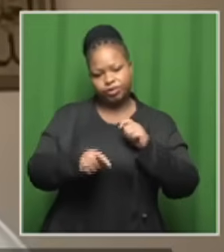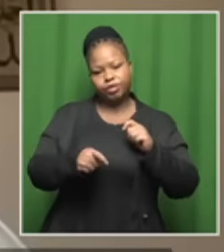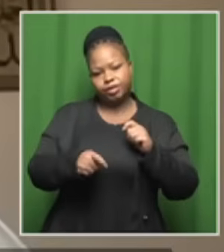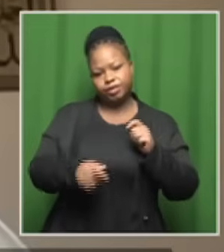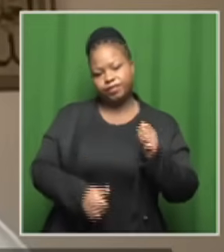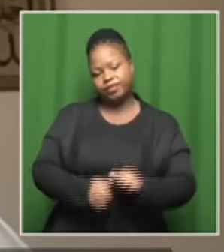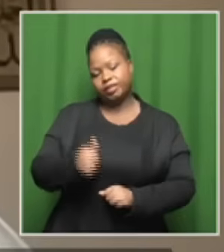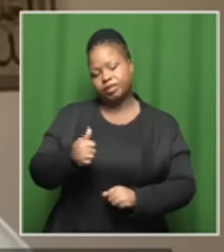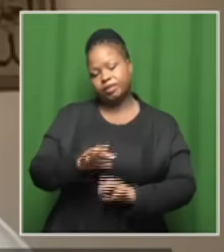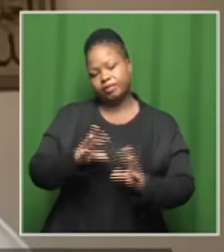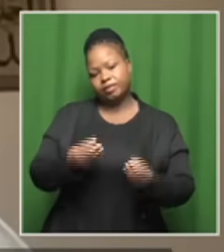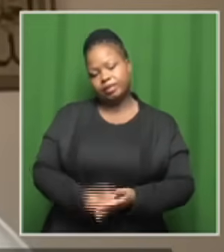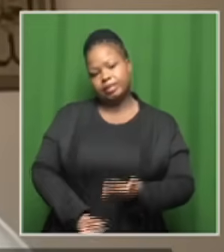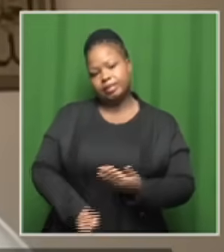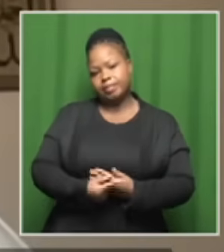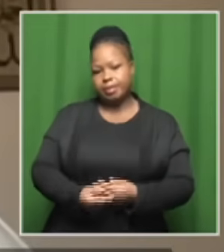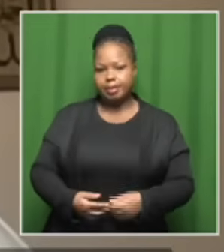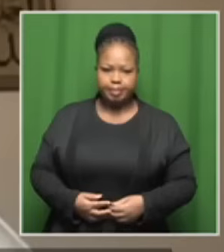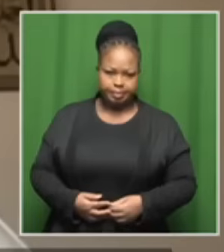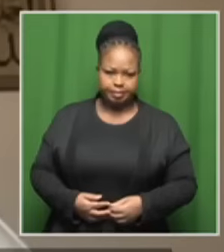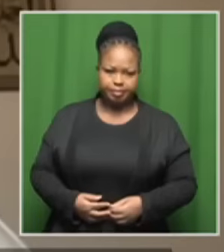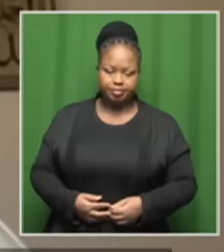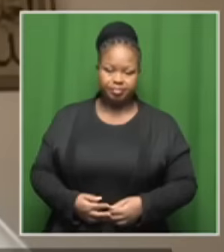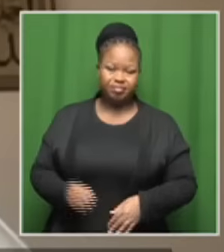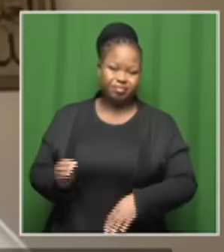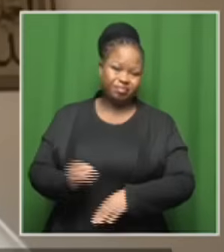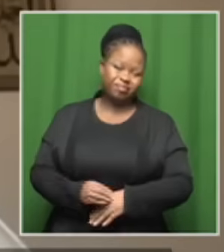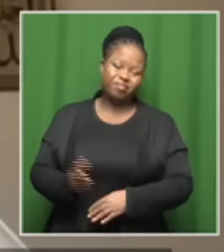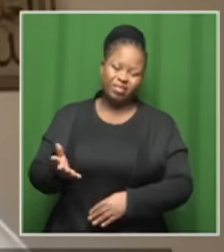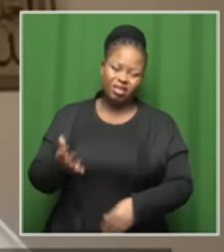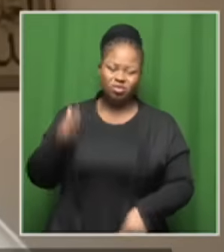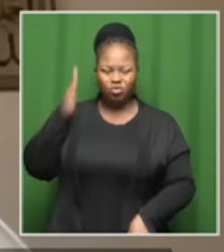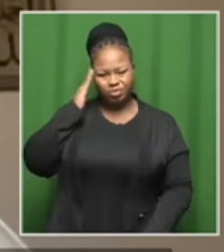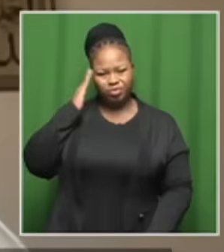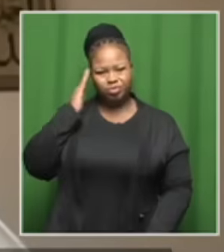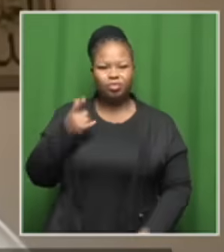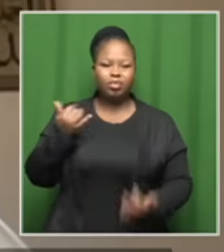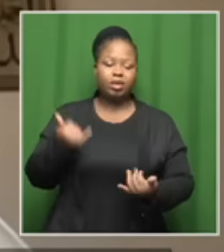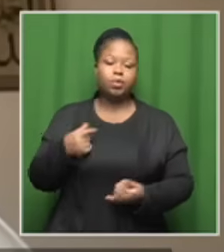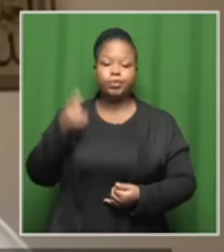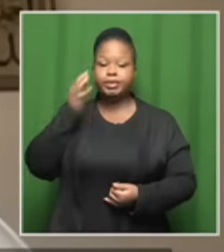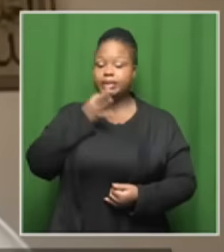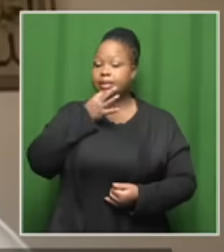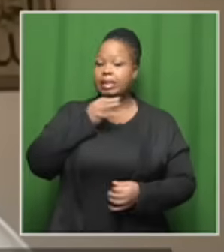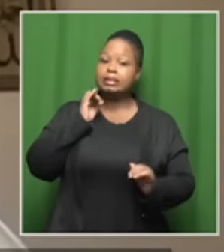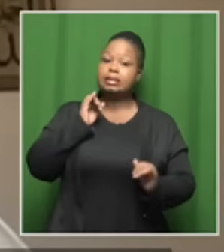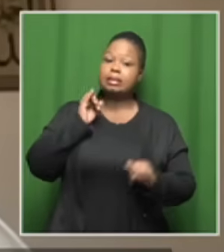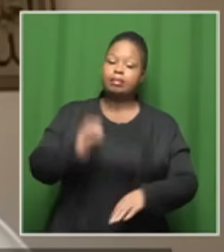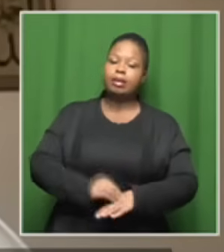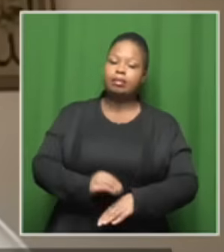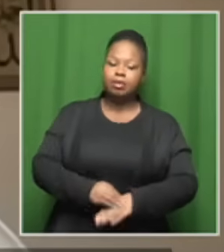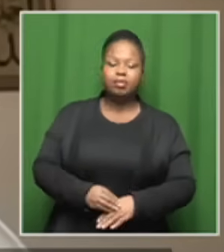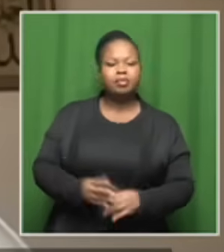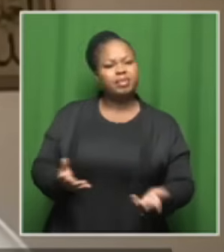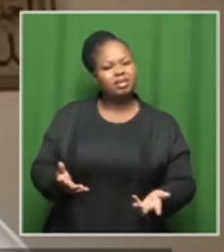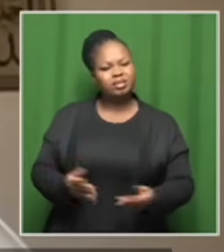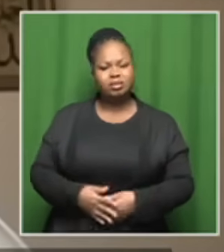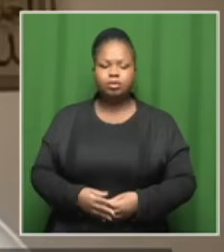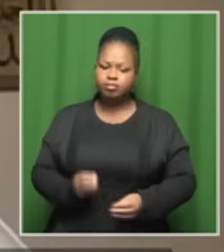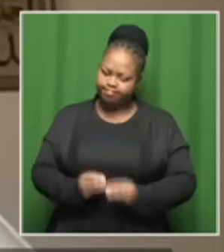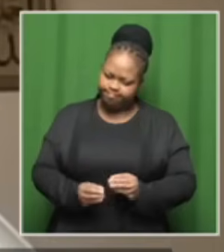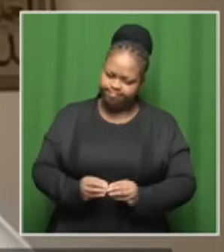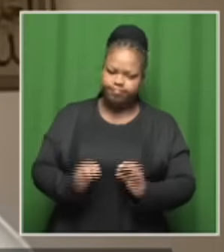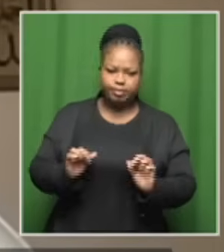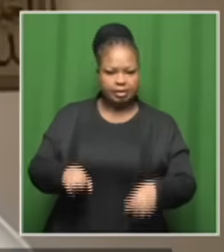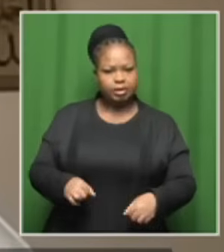what's going on. And this problem, although we're raising it as a crisis, when we say it's a crisis, we can fix it